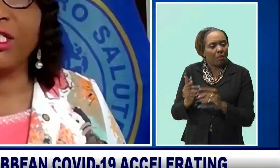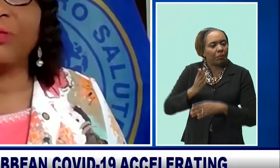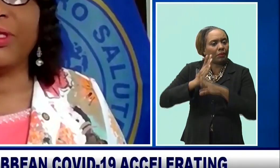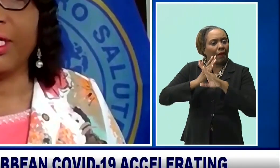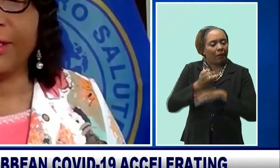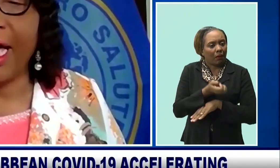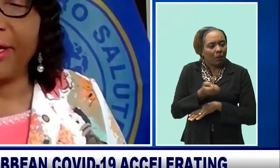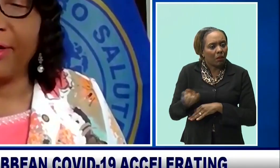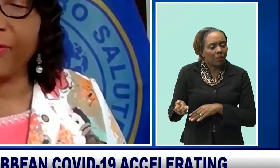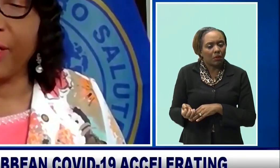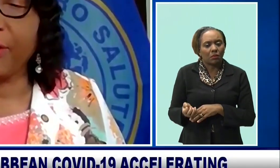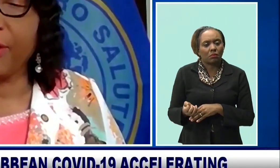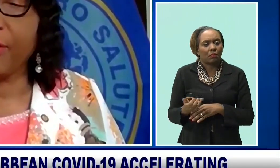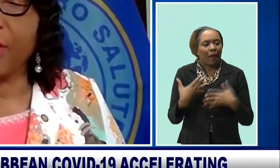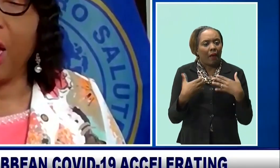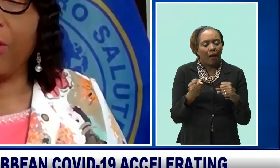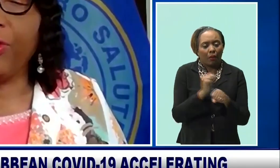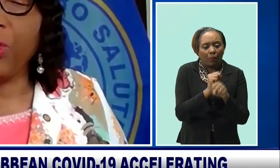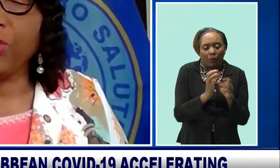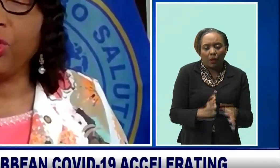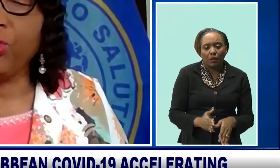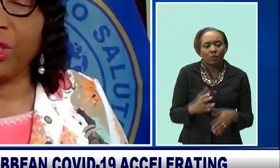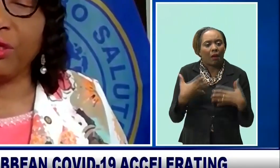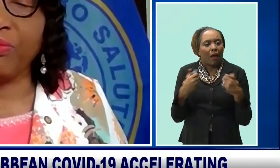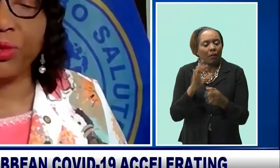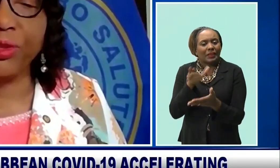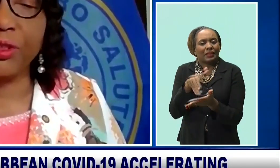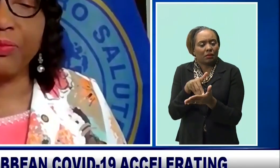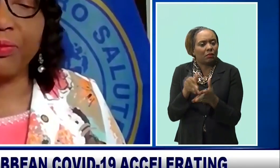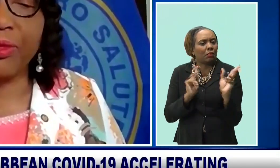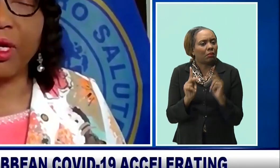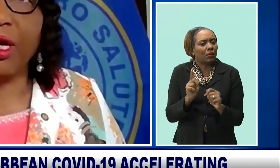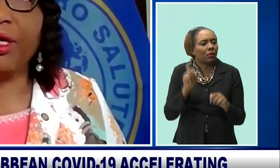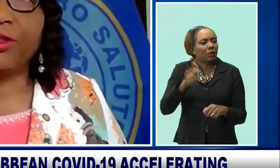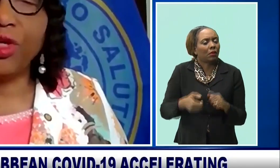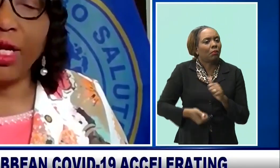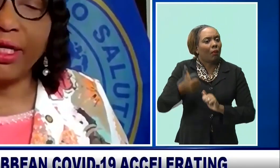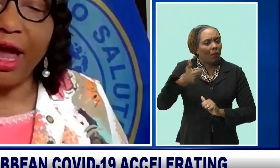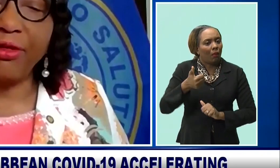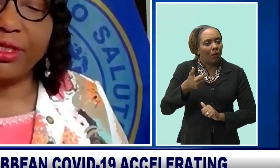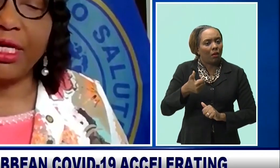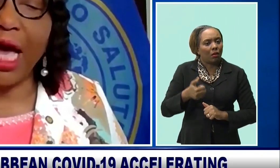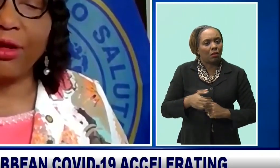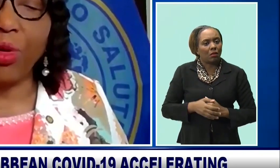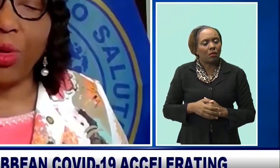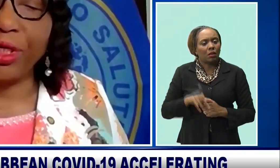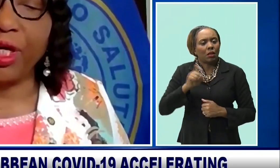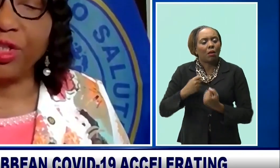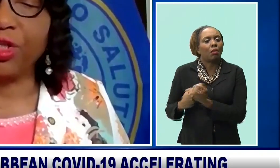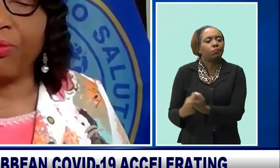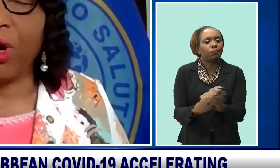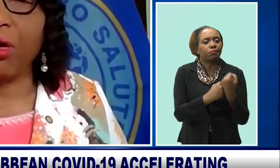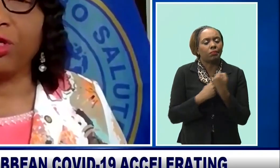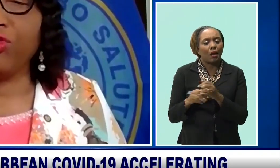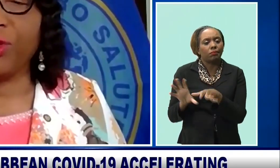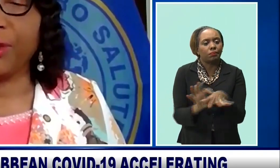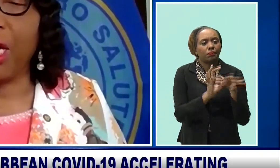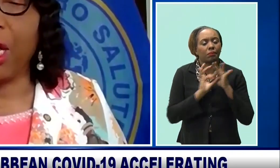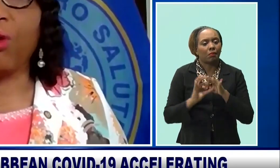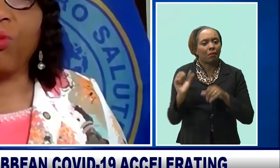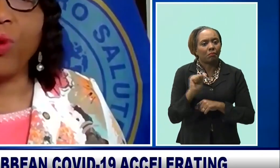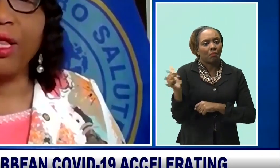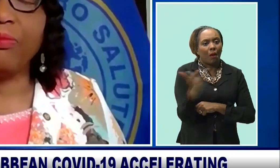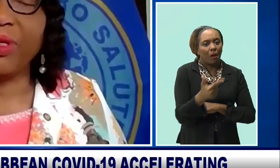the hospitals and health centers, those who need it most. Solidarity and coordination among